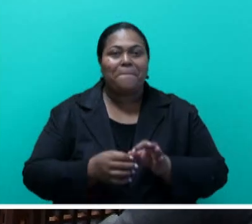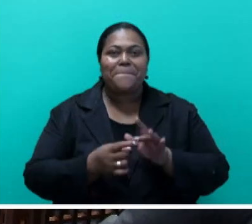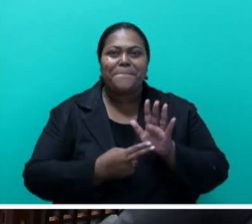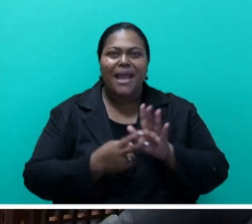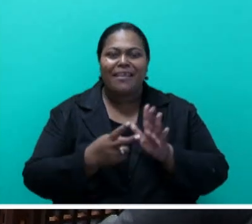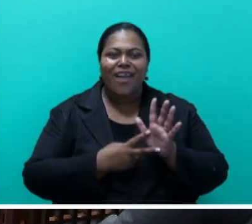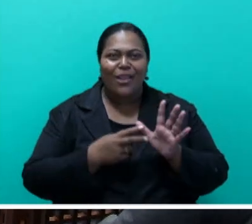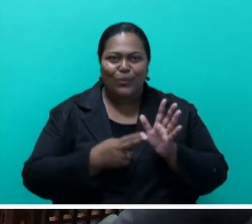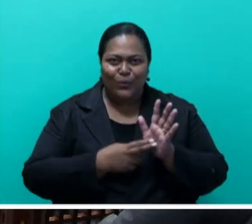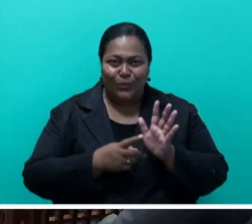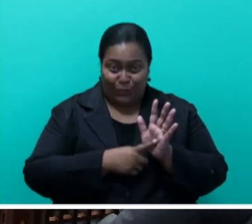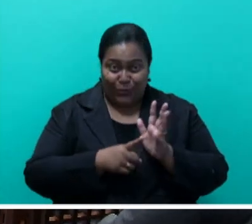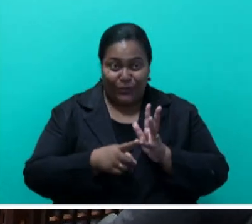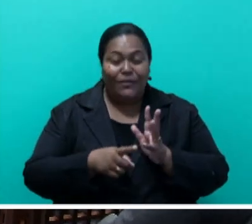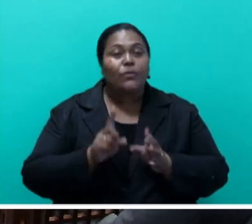Mr. Speaker,